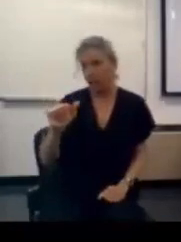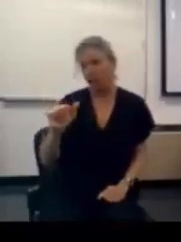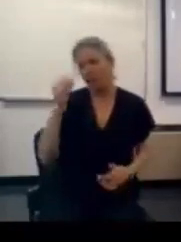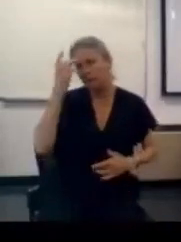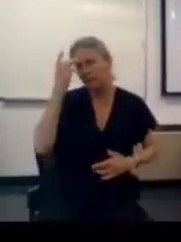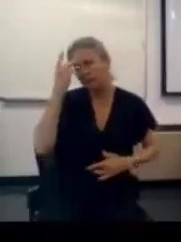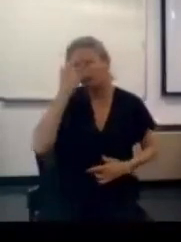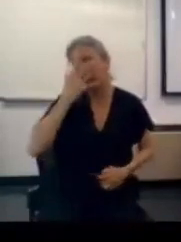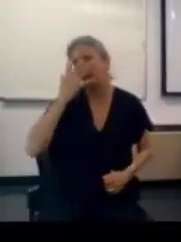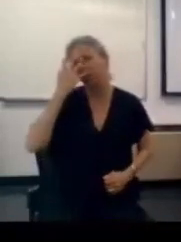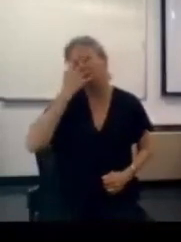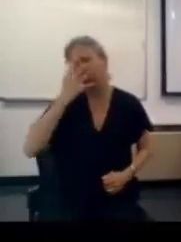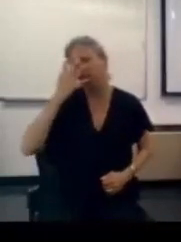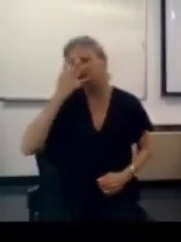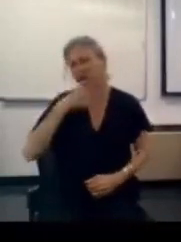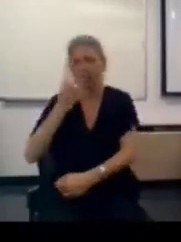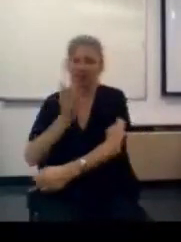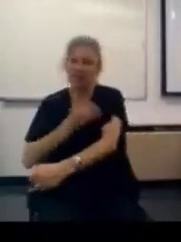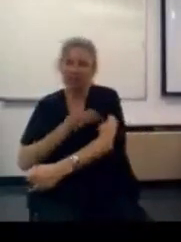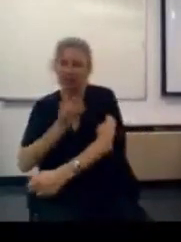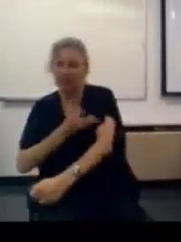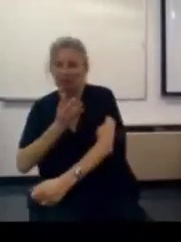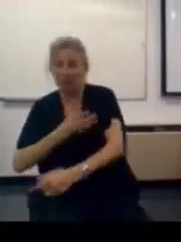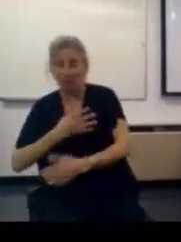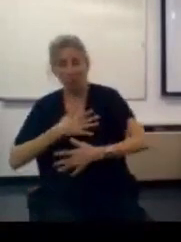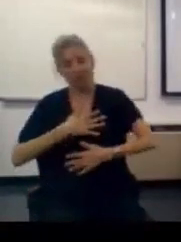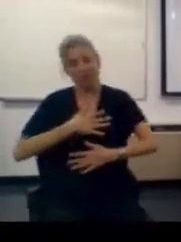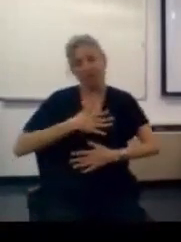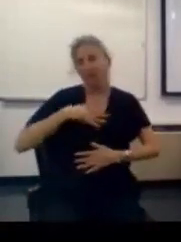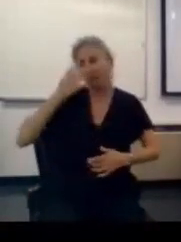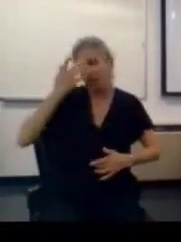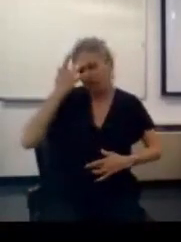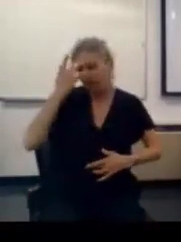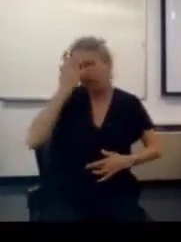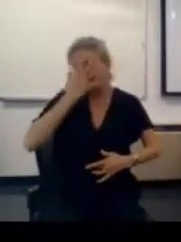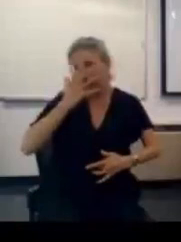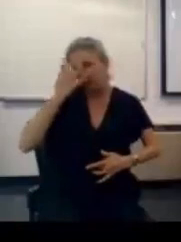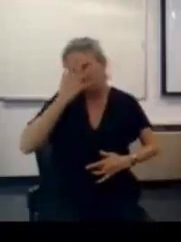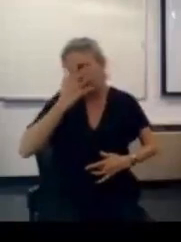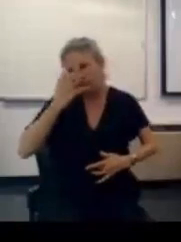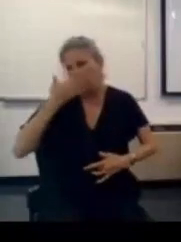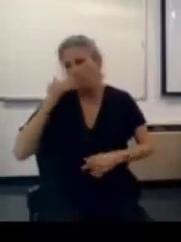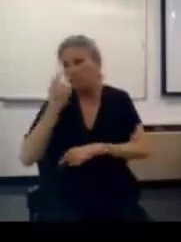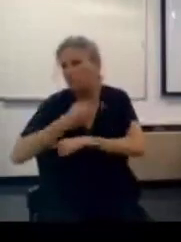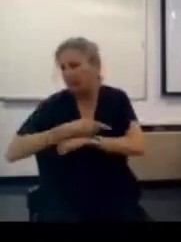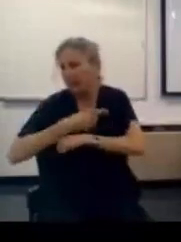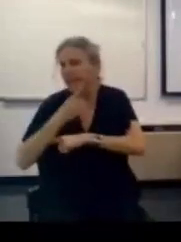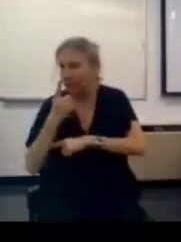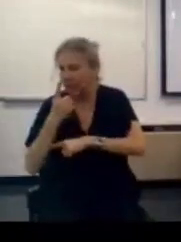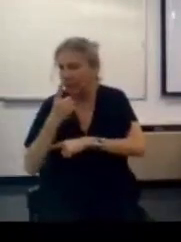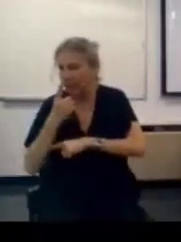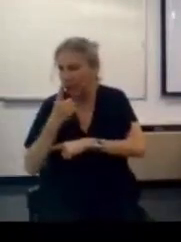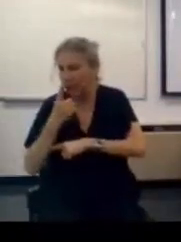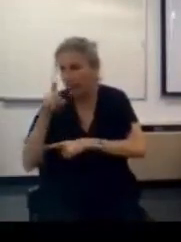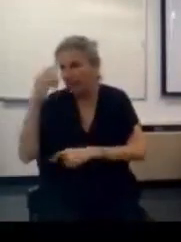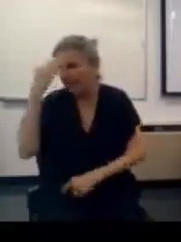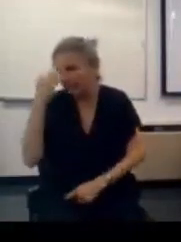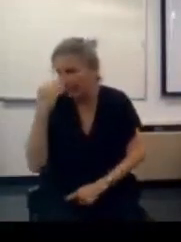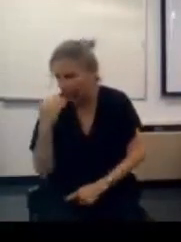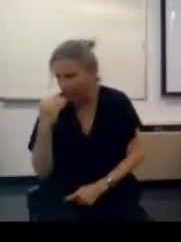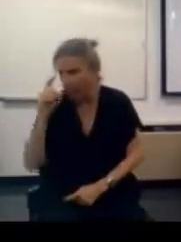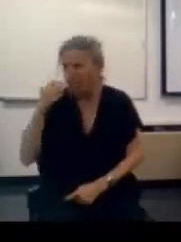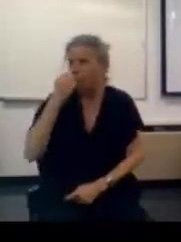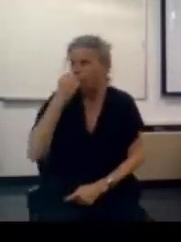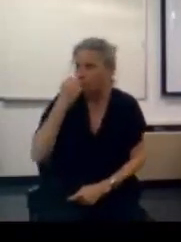I'm in Virginia, and I'm flying back, and I'm not feeling well, right? We all know what that's like. There's some days, it's just not a good day, and you know it, and you need to look at somebody and